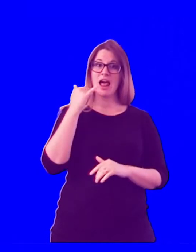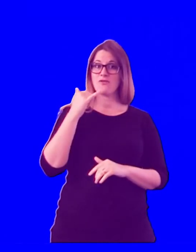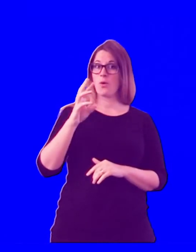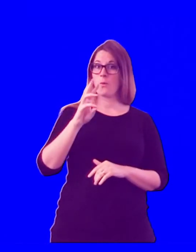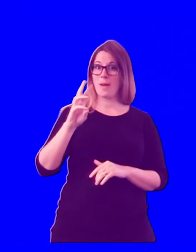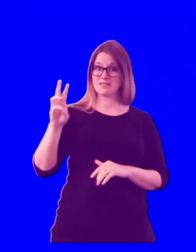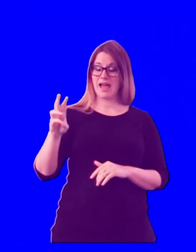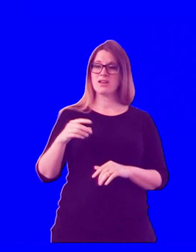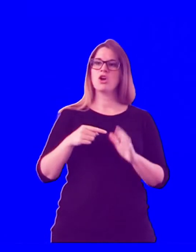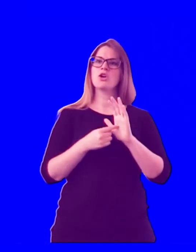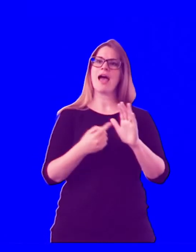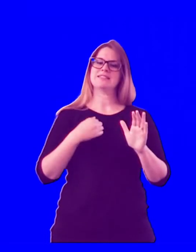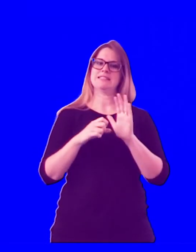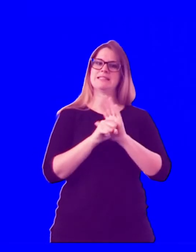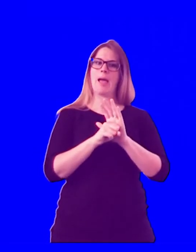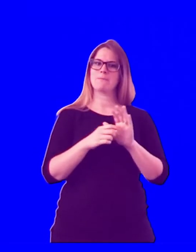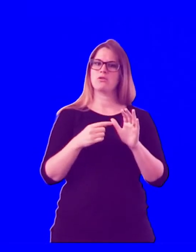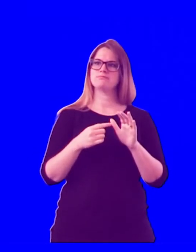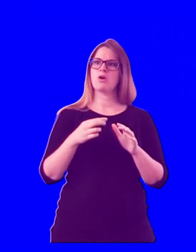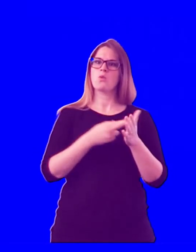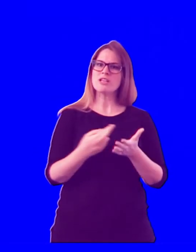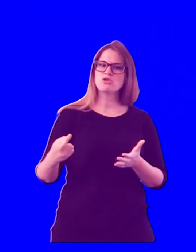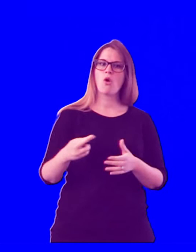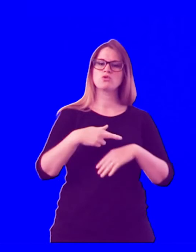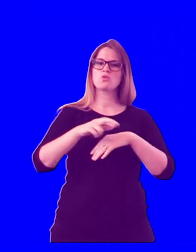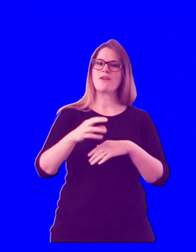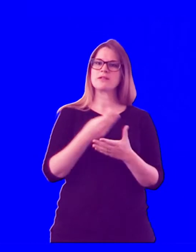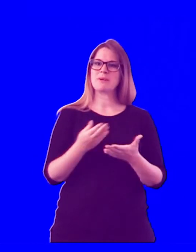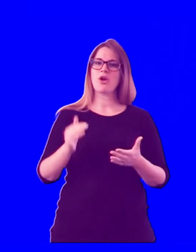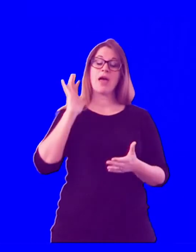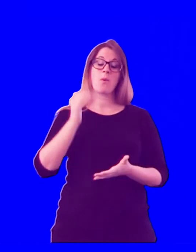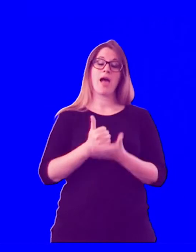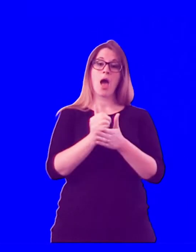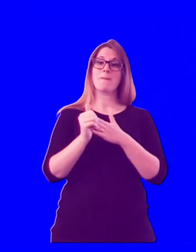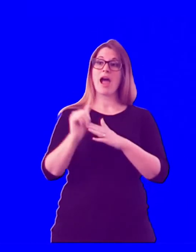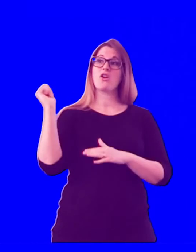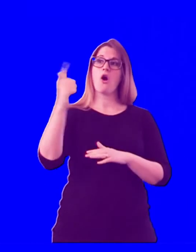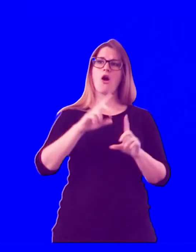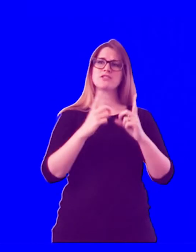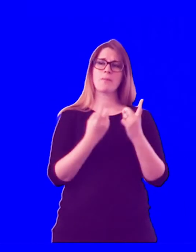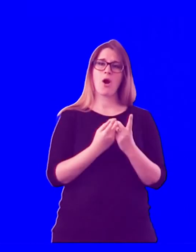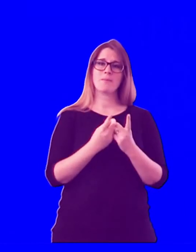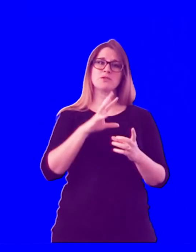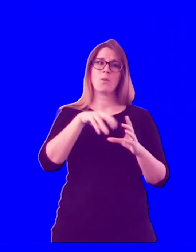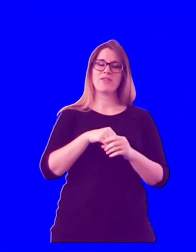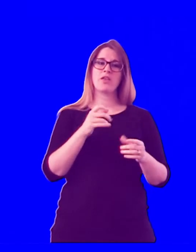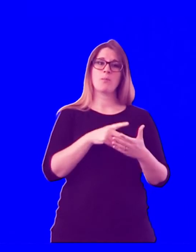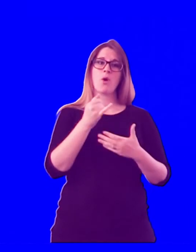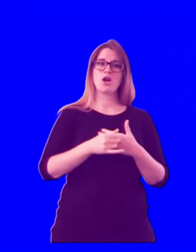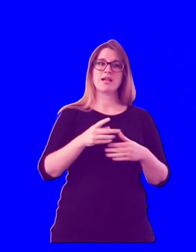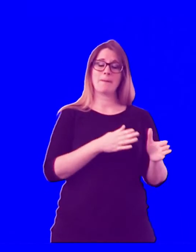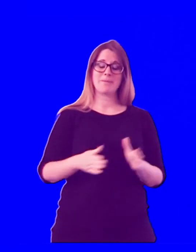website provides samples, resources, and reference material that will help guide all the departments in the project planning